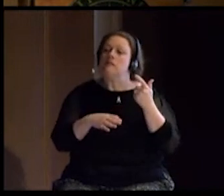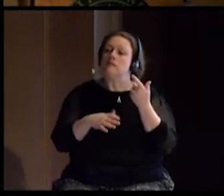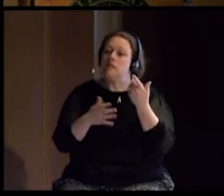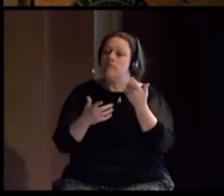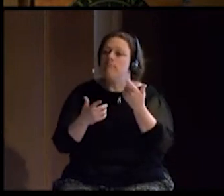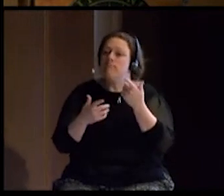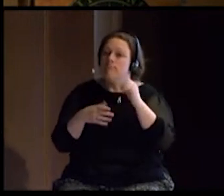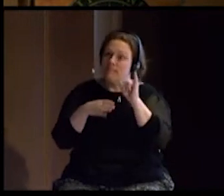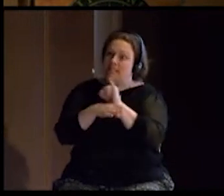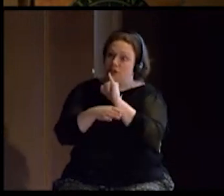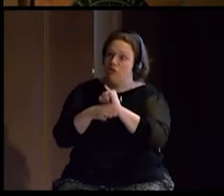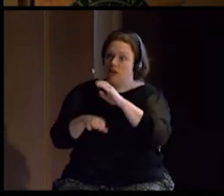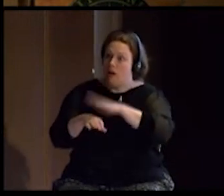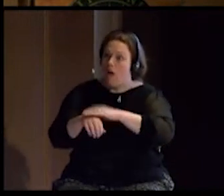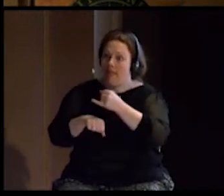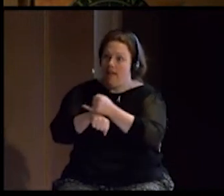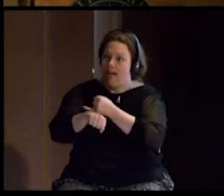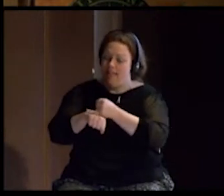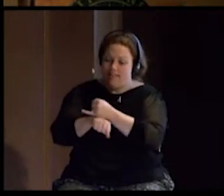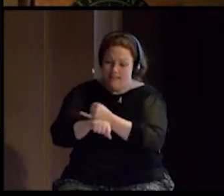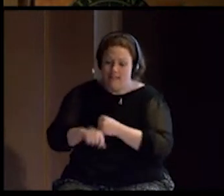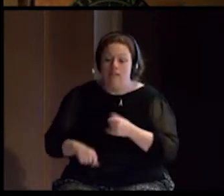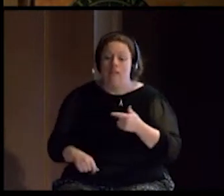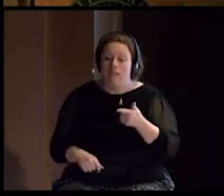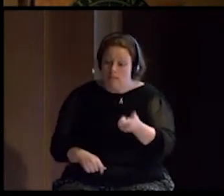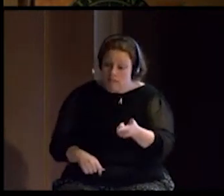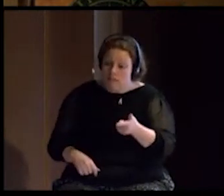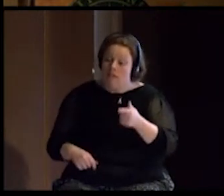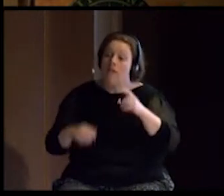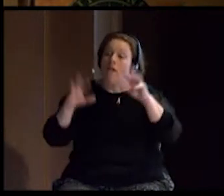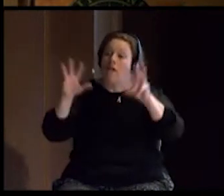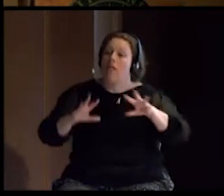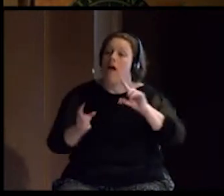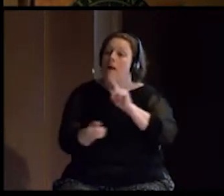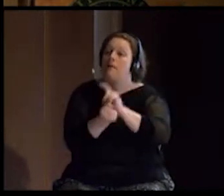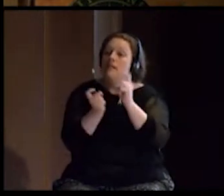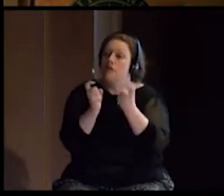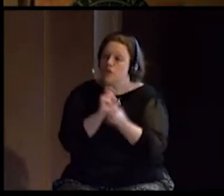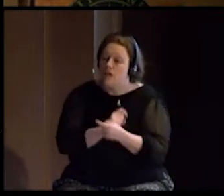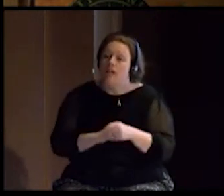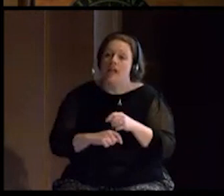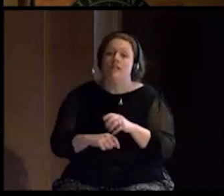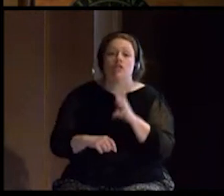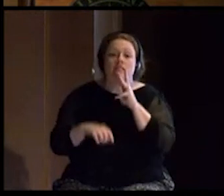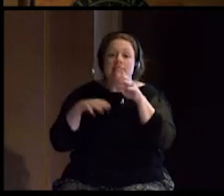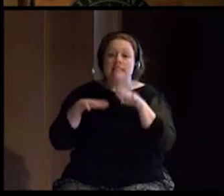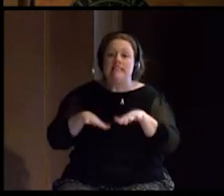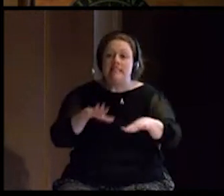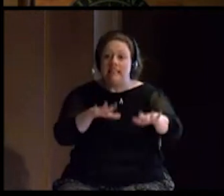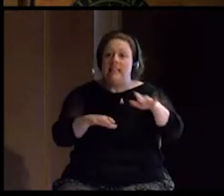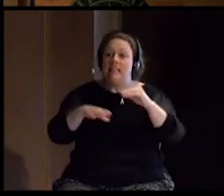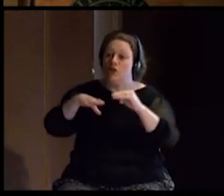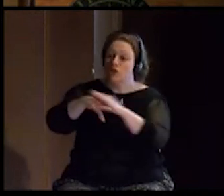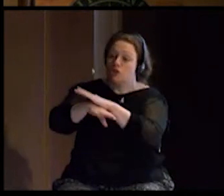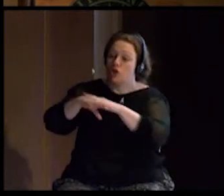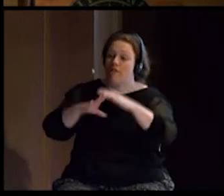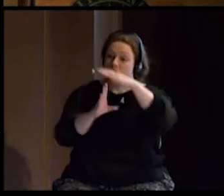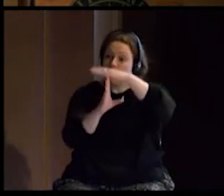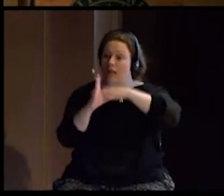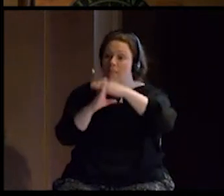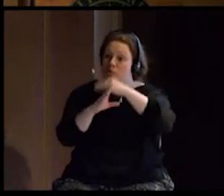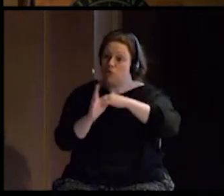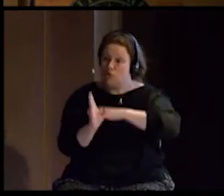We're all familiar with the fact that climate change and rising sea surface temperatures impact coral